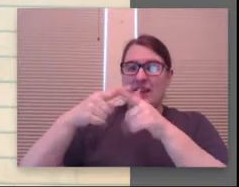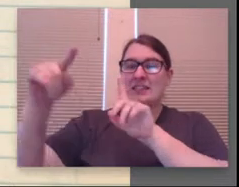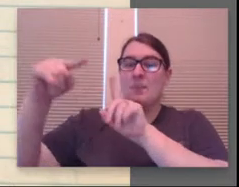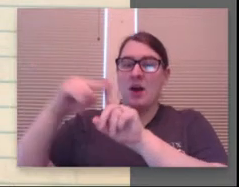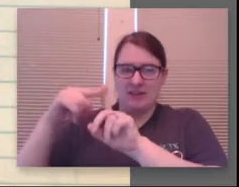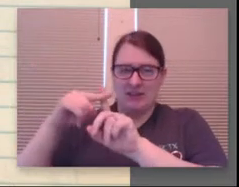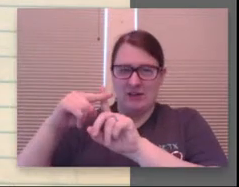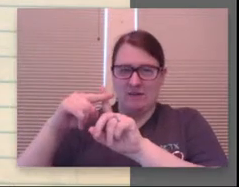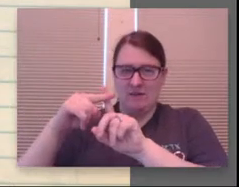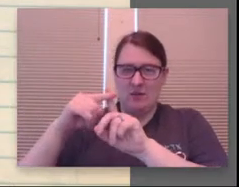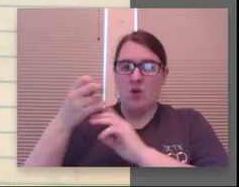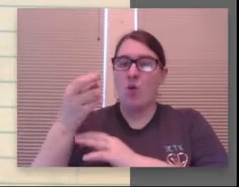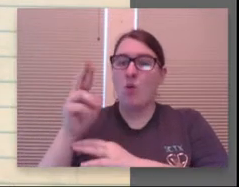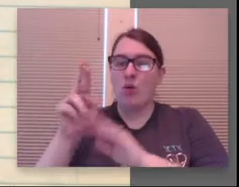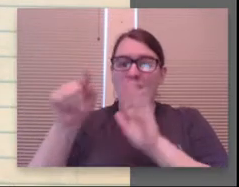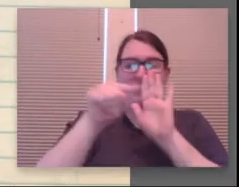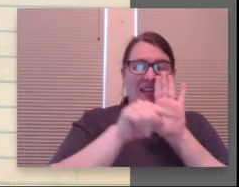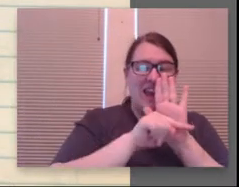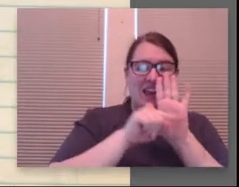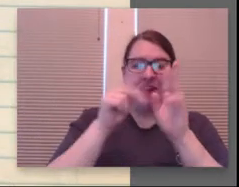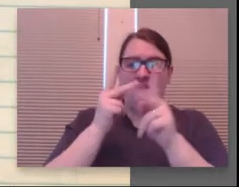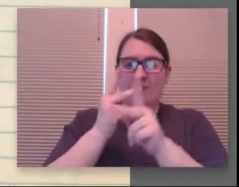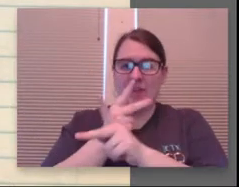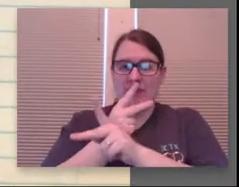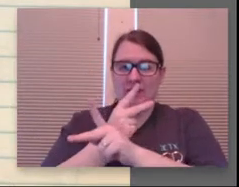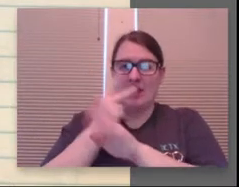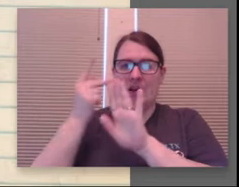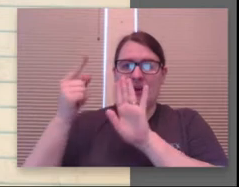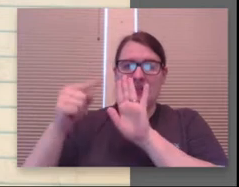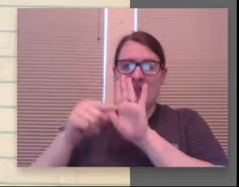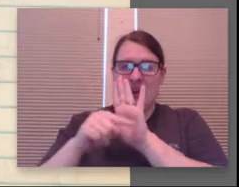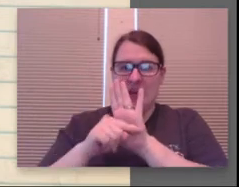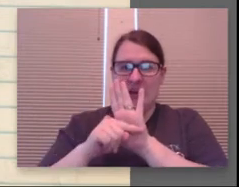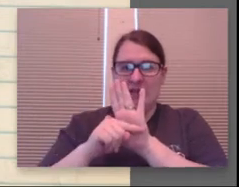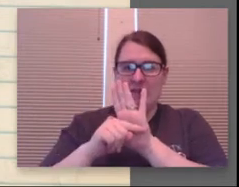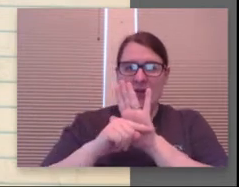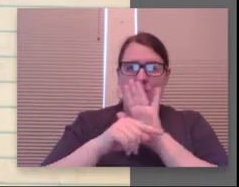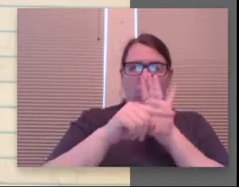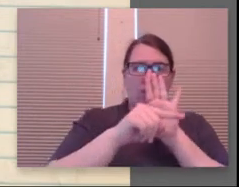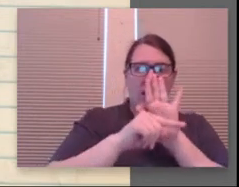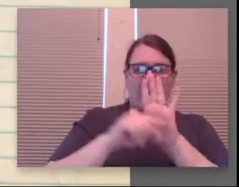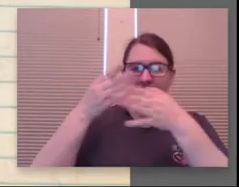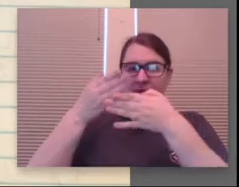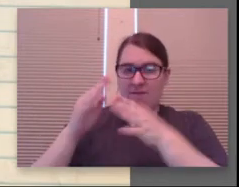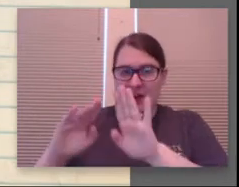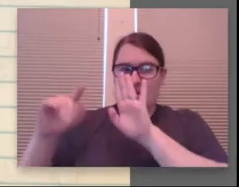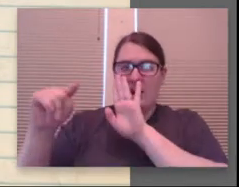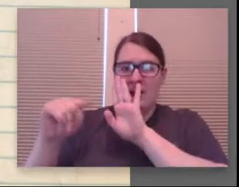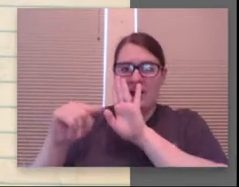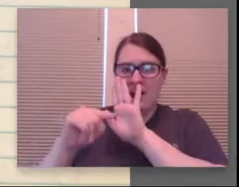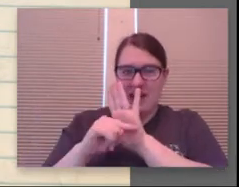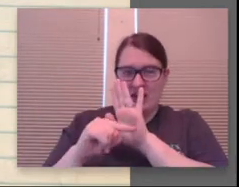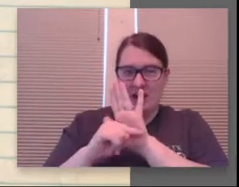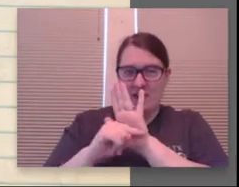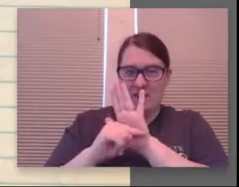then it's positive. Or if it's a negative times a negative, or a negative divided